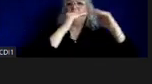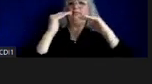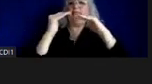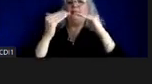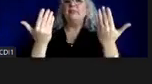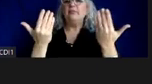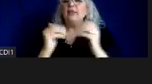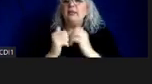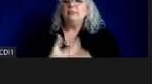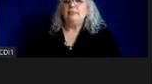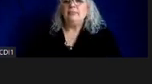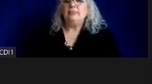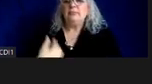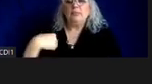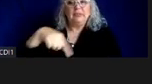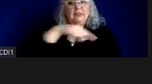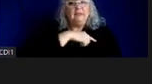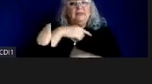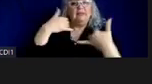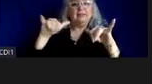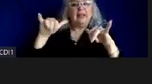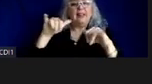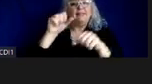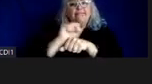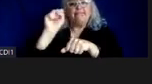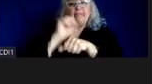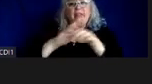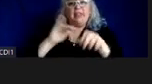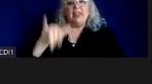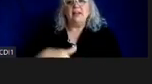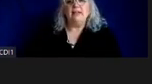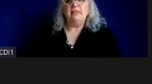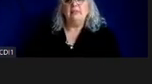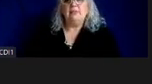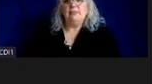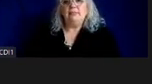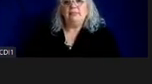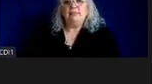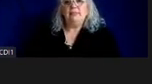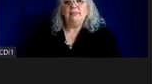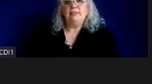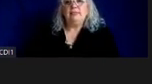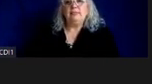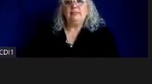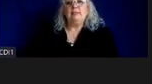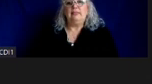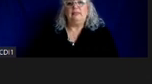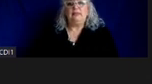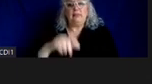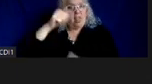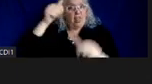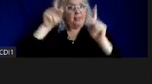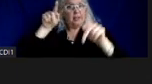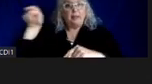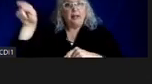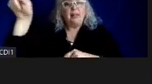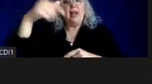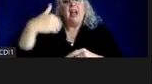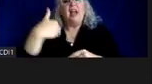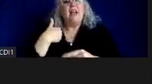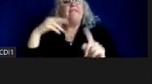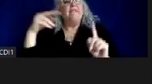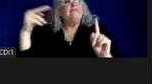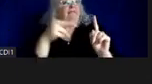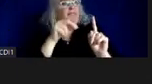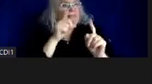Also, how safe is the vaccine? A lot of questions we want to know about safety. The biggest known risks around safety are about the allergic reactions.